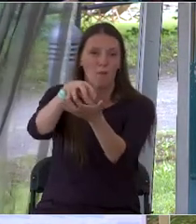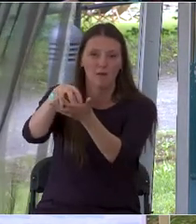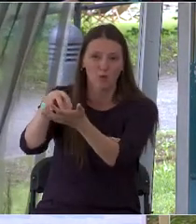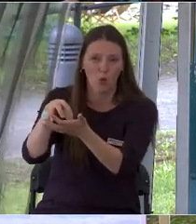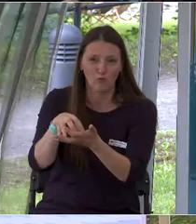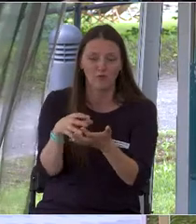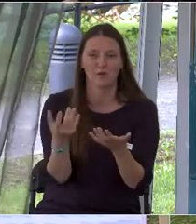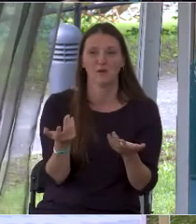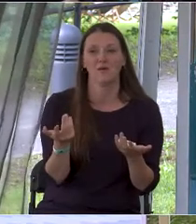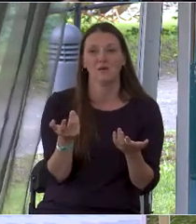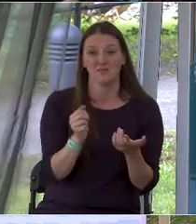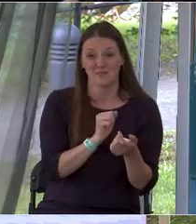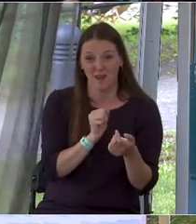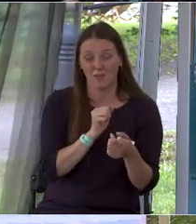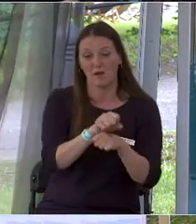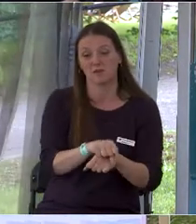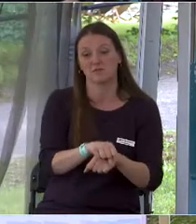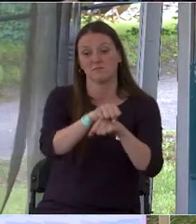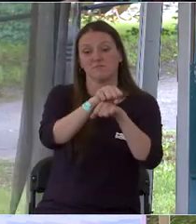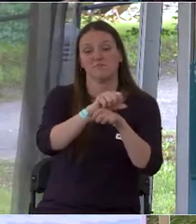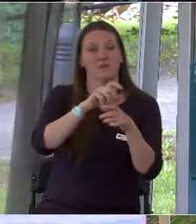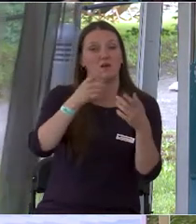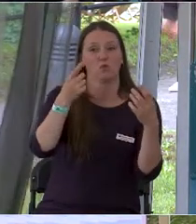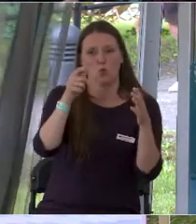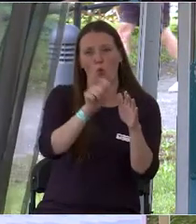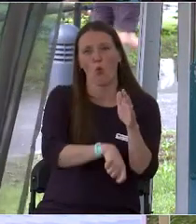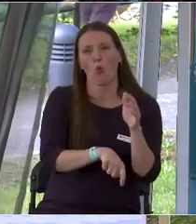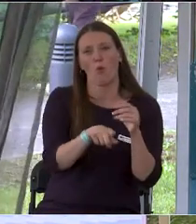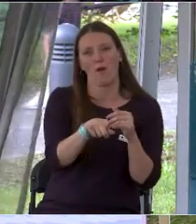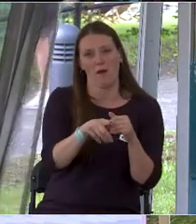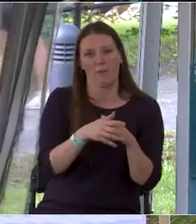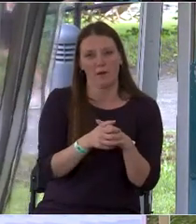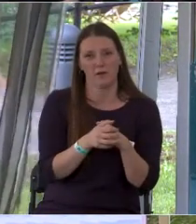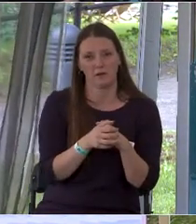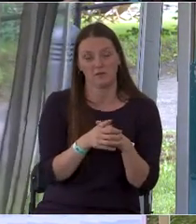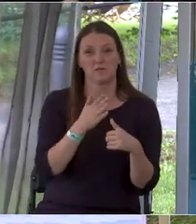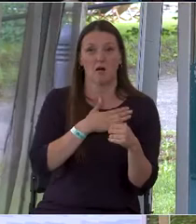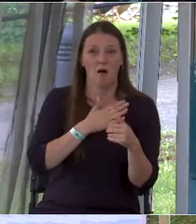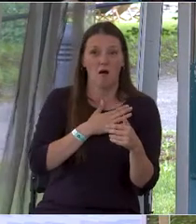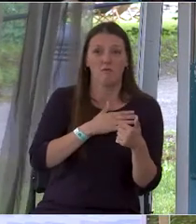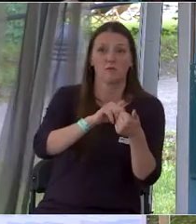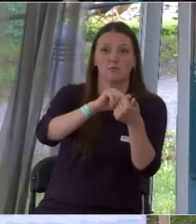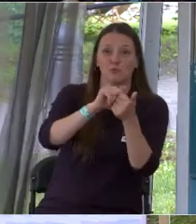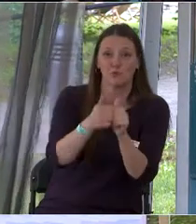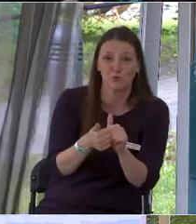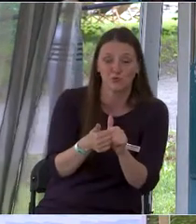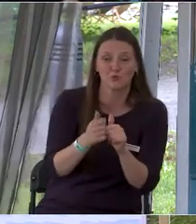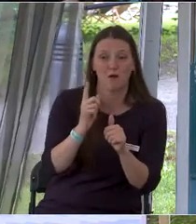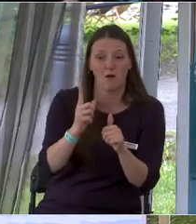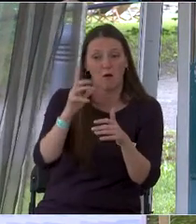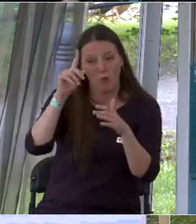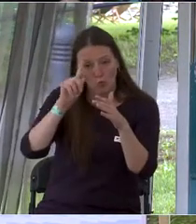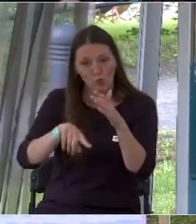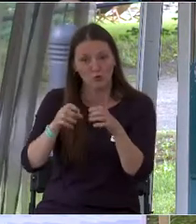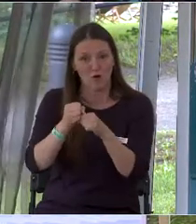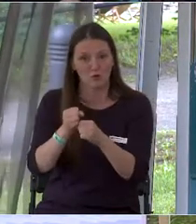times you actually enact and use the social trust to make a change in your society, make the society stronger or give